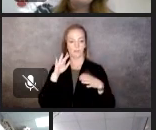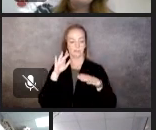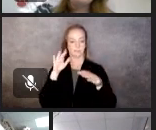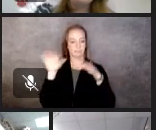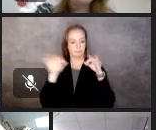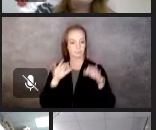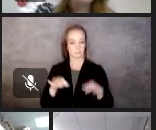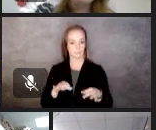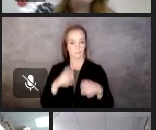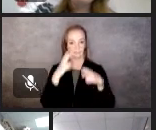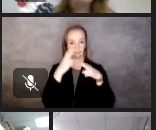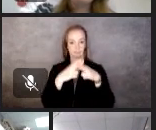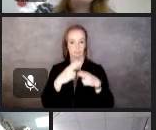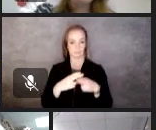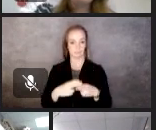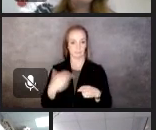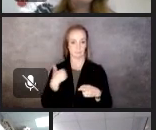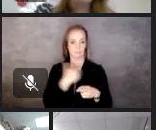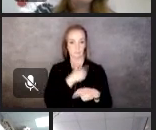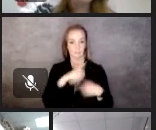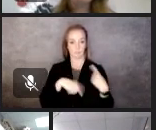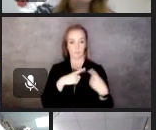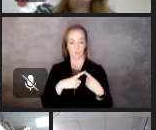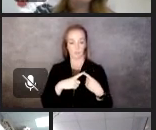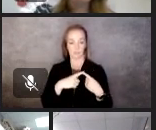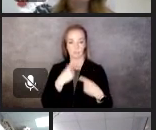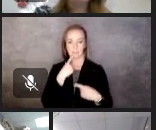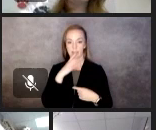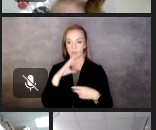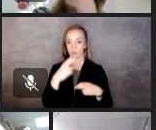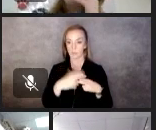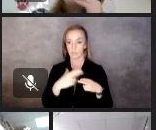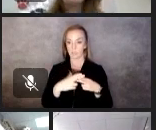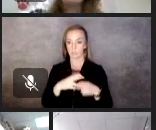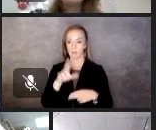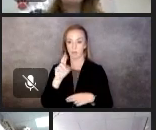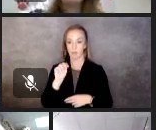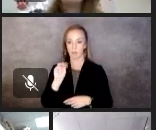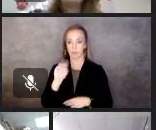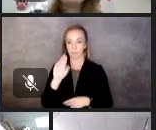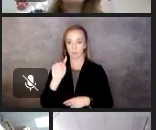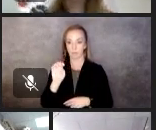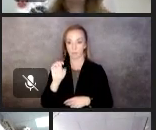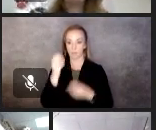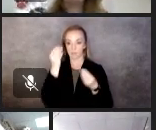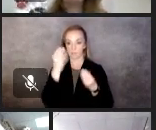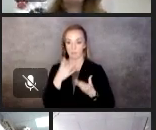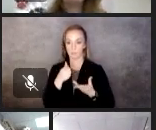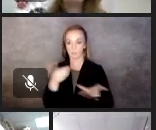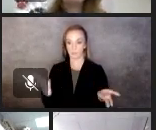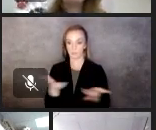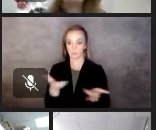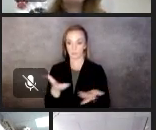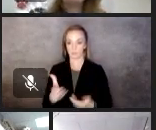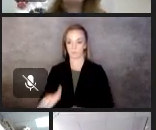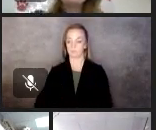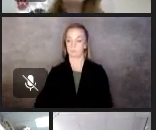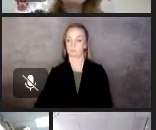call of members. So when I call your name, if you will unmute and let us know you are here.